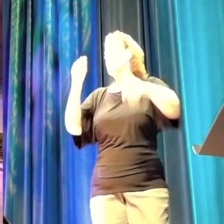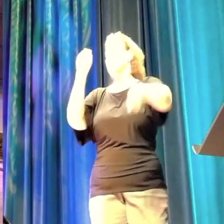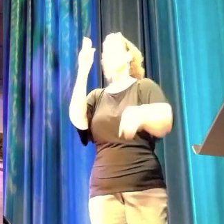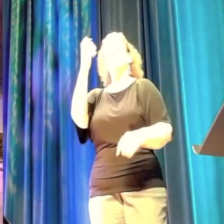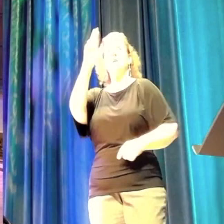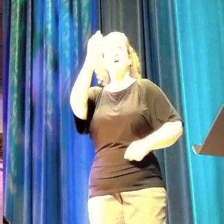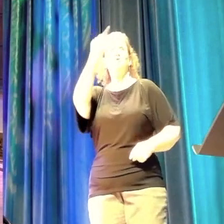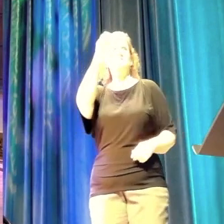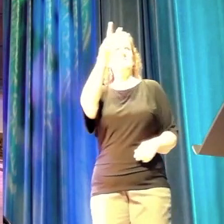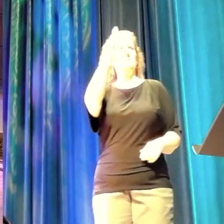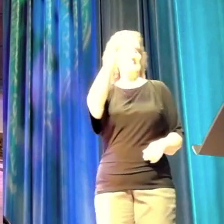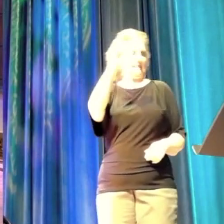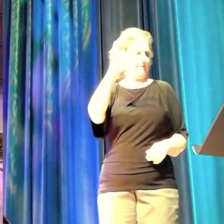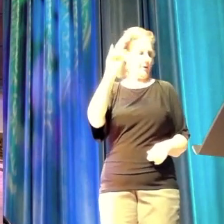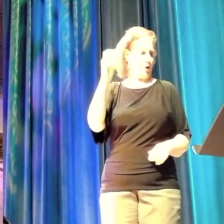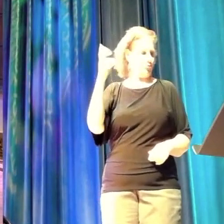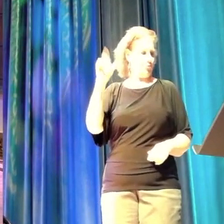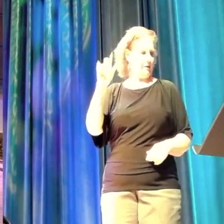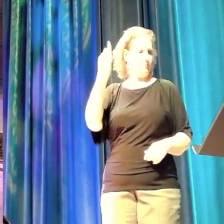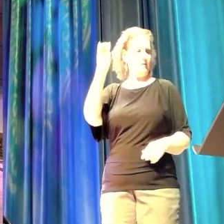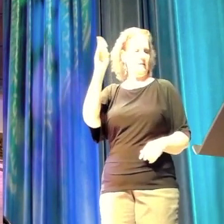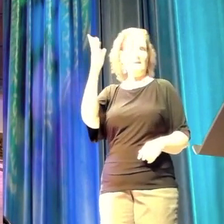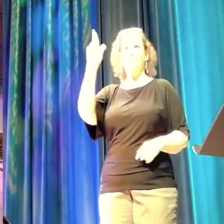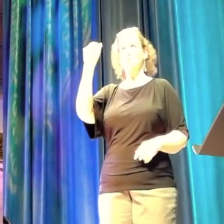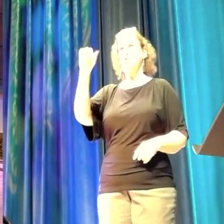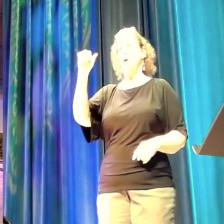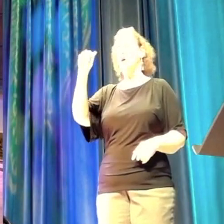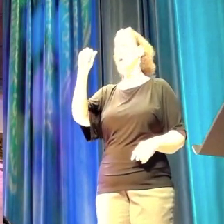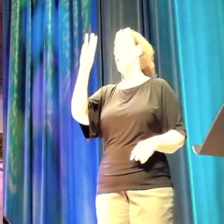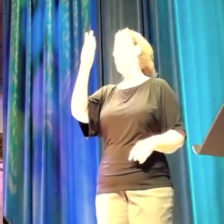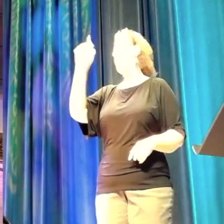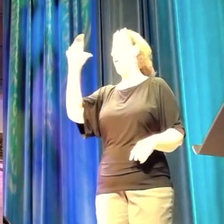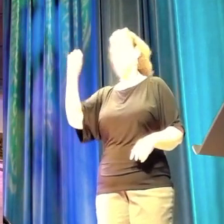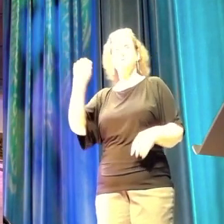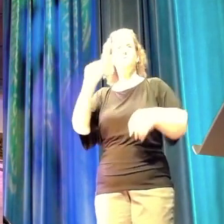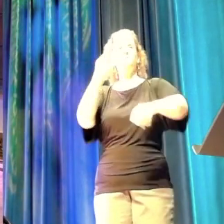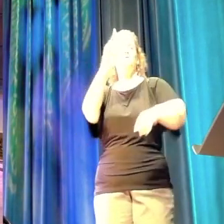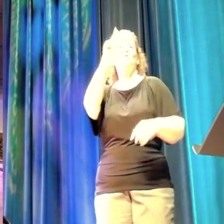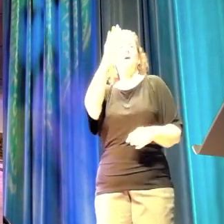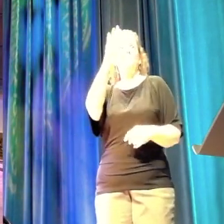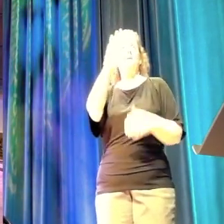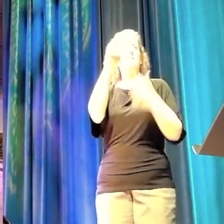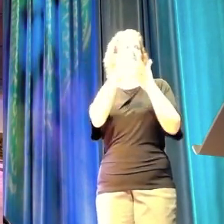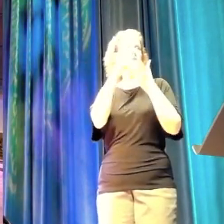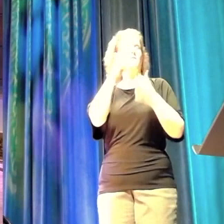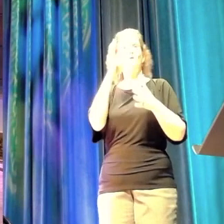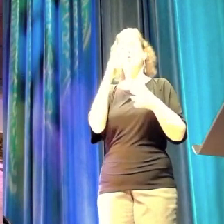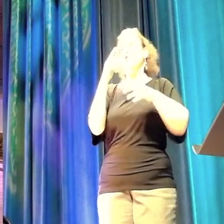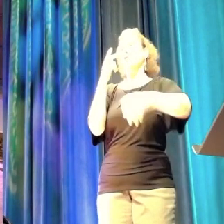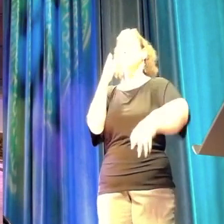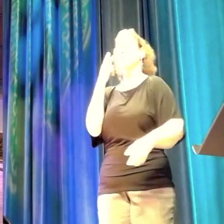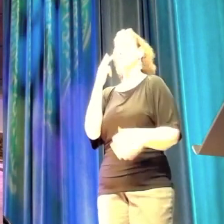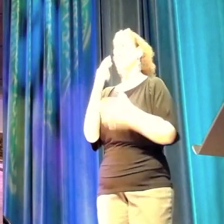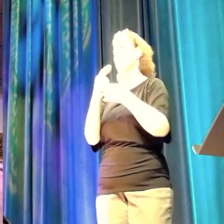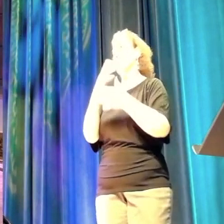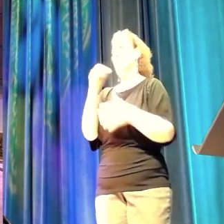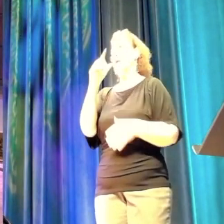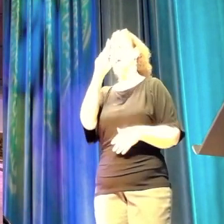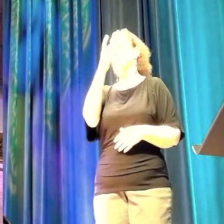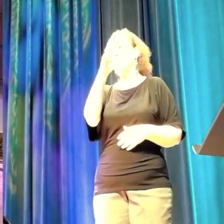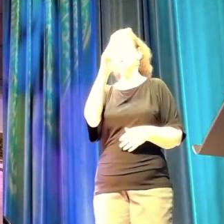Condry, Mrs. Deborah Wells, UAB Center for Low Vision Rehabilitation, and Dr. Lee